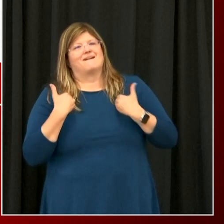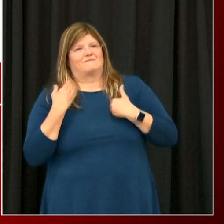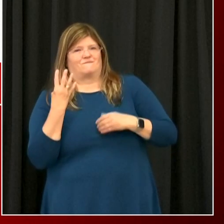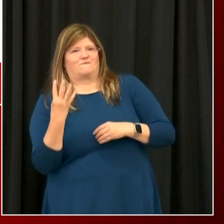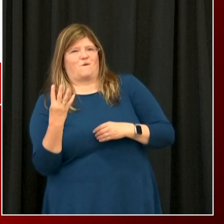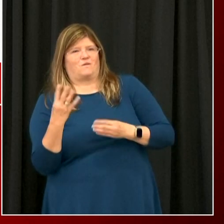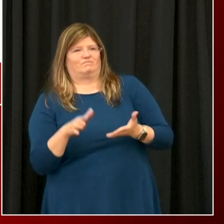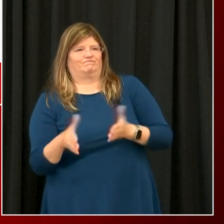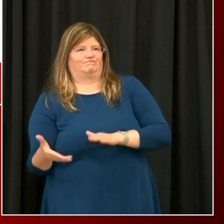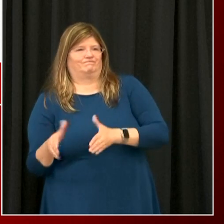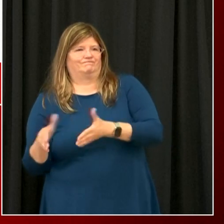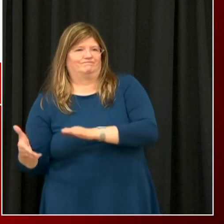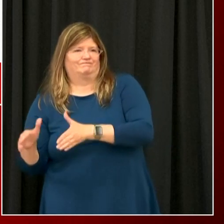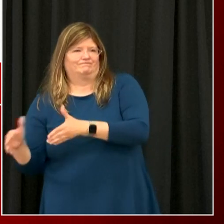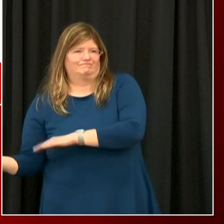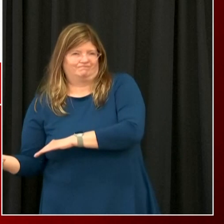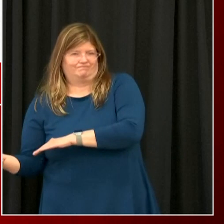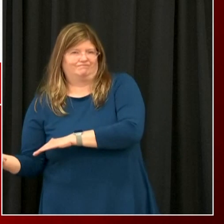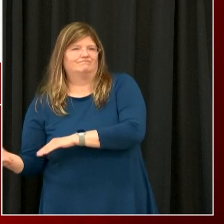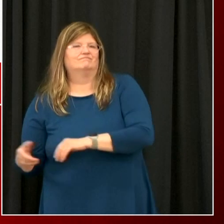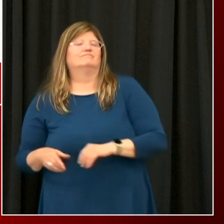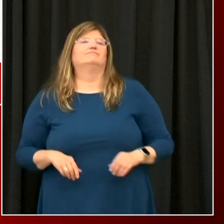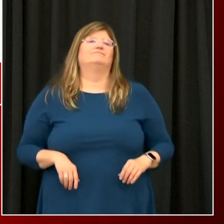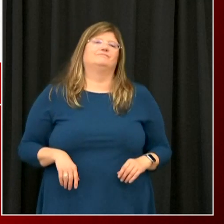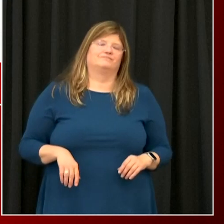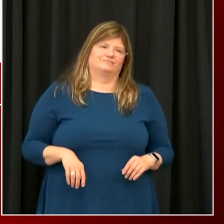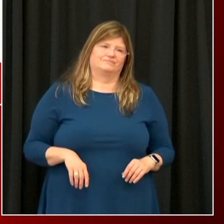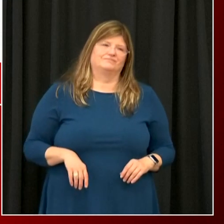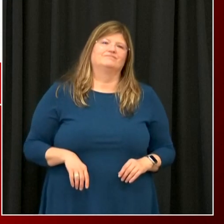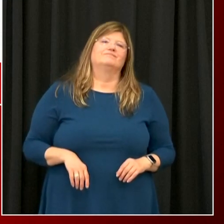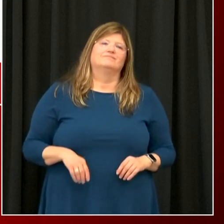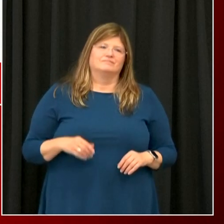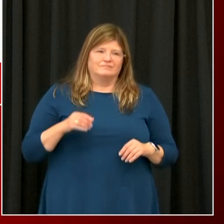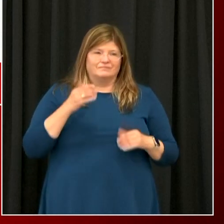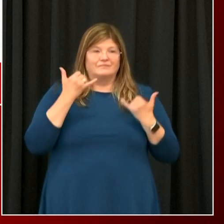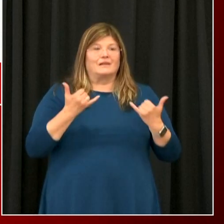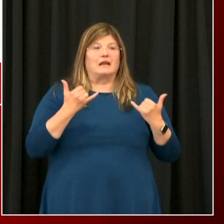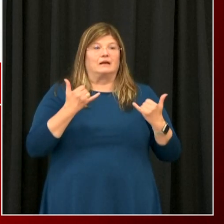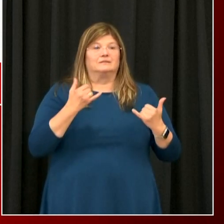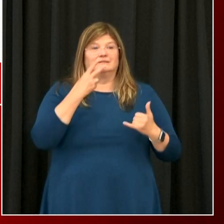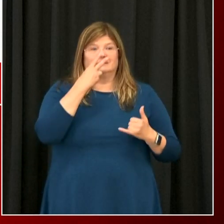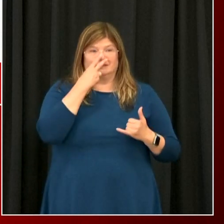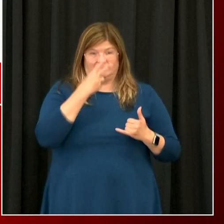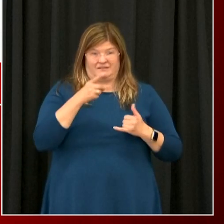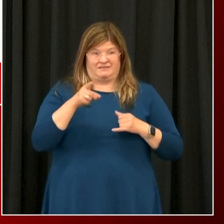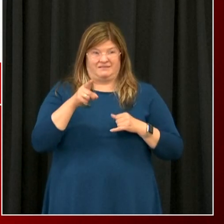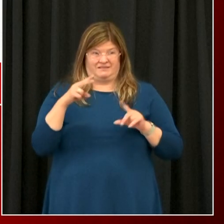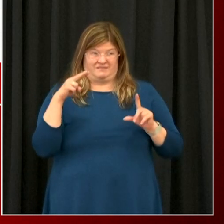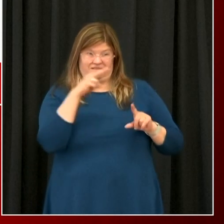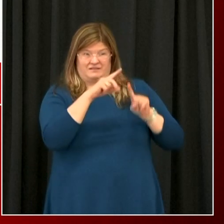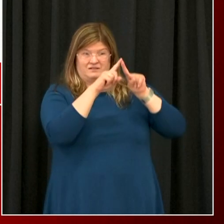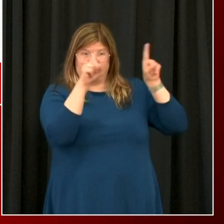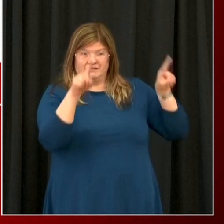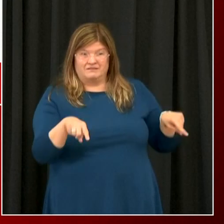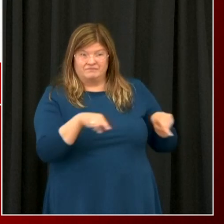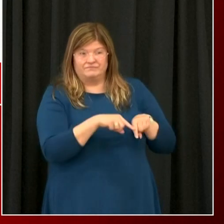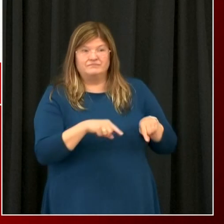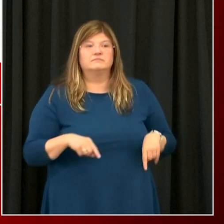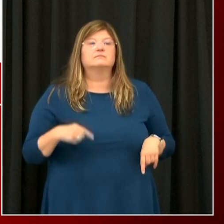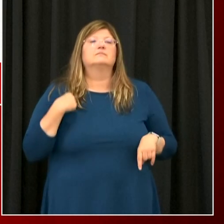additional Washingtonians to the virus. And you can see from the chart here that we have experienced 4